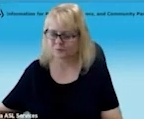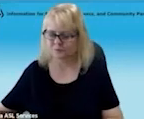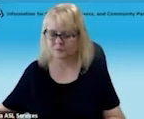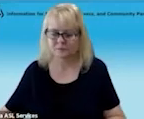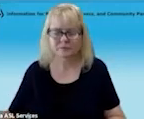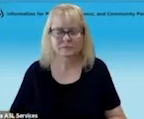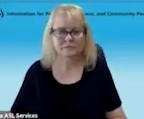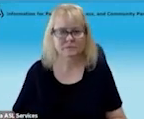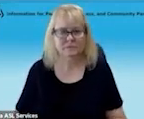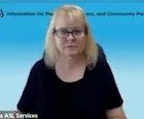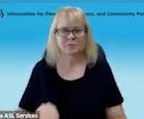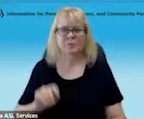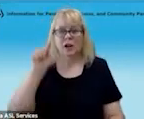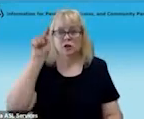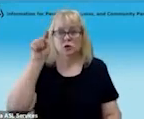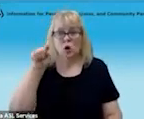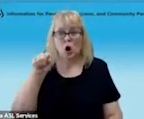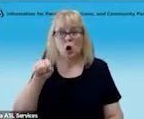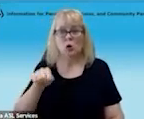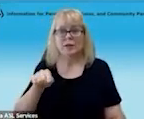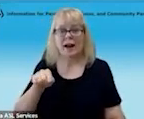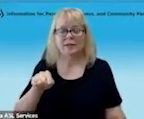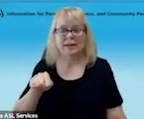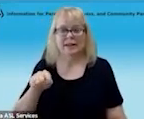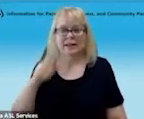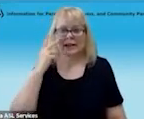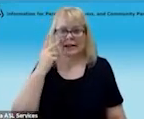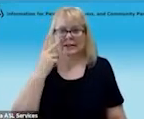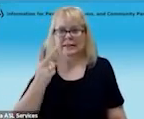for collecting all our answers.